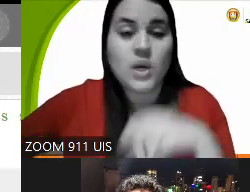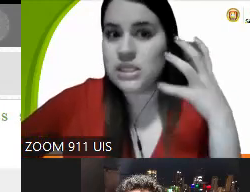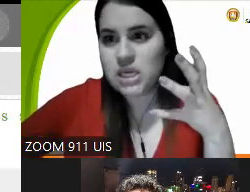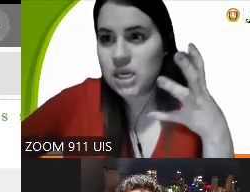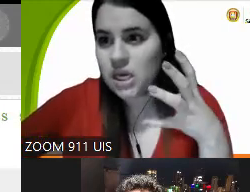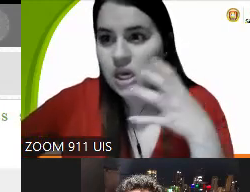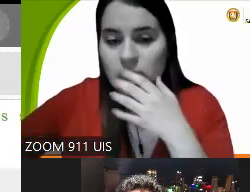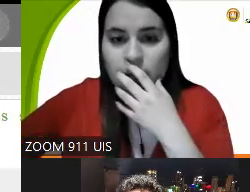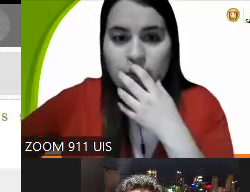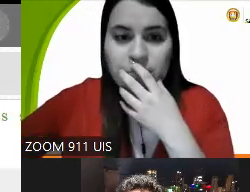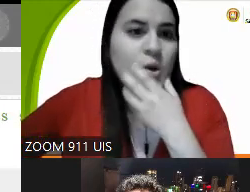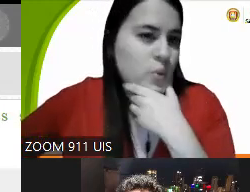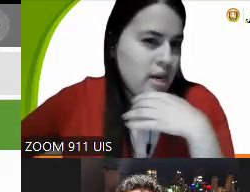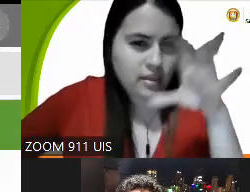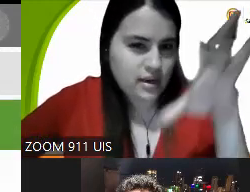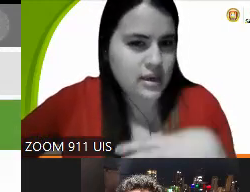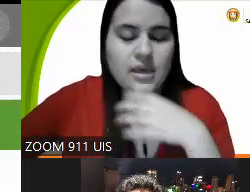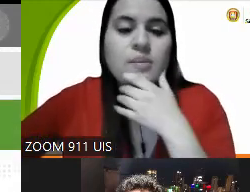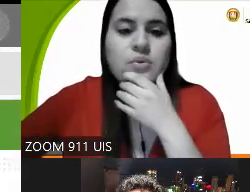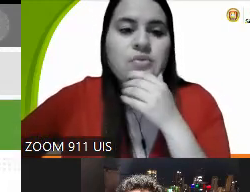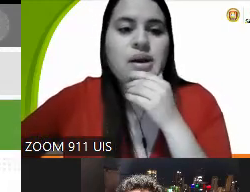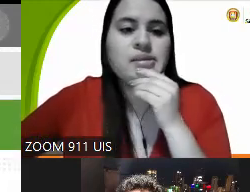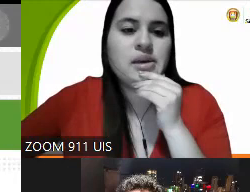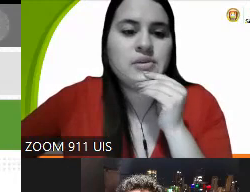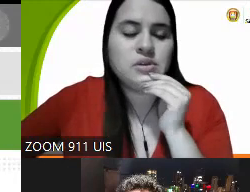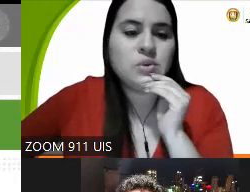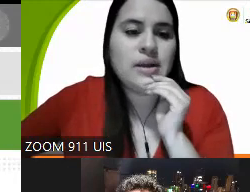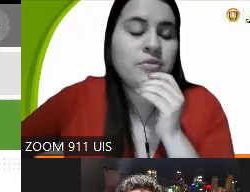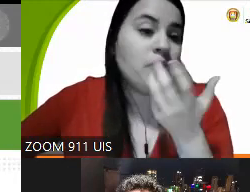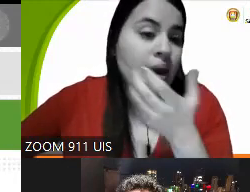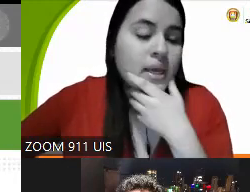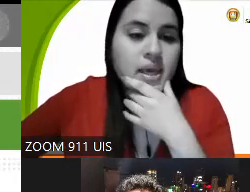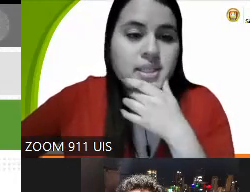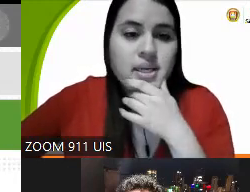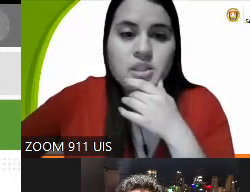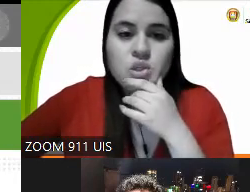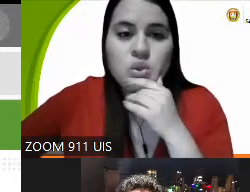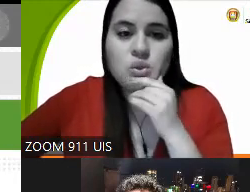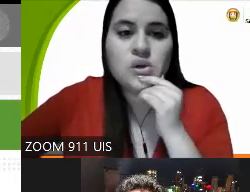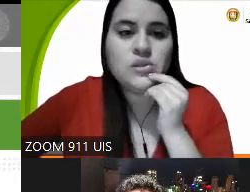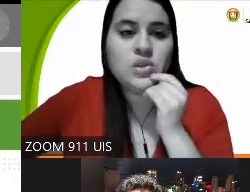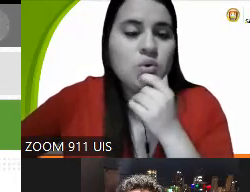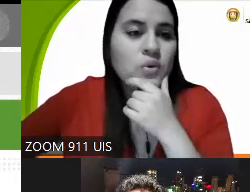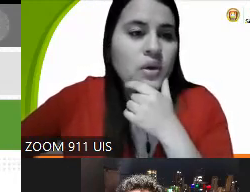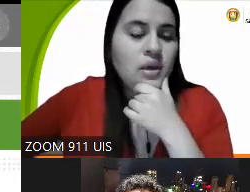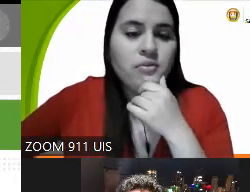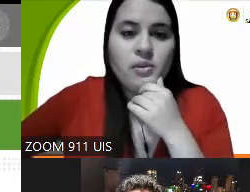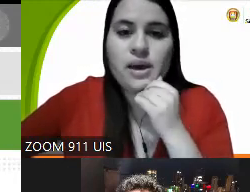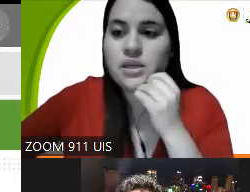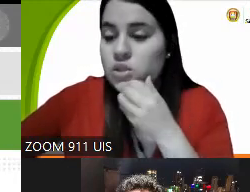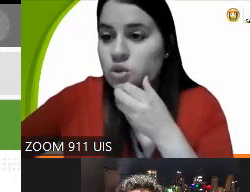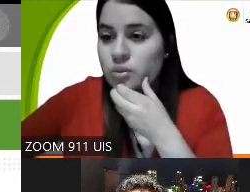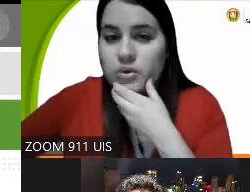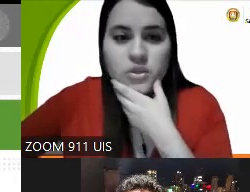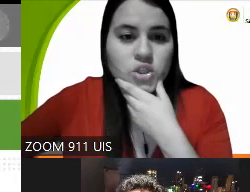exercise, so I see the grade, and then I can provide the correct feedback in case I need to give